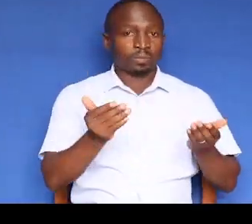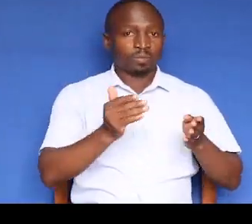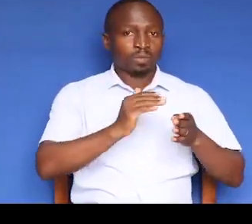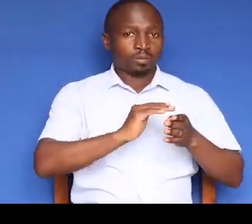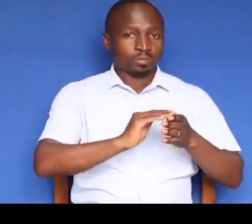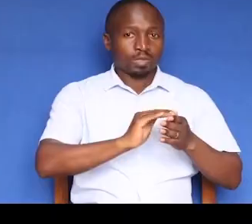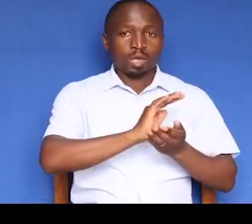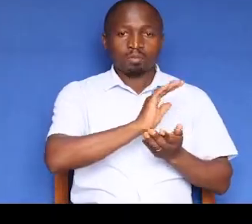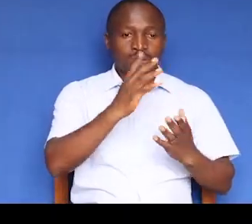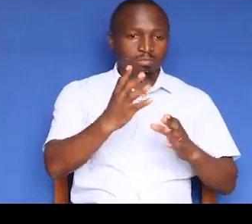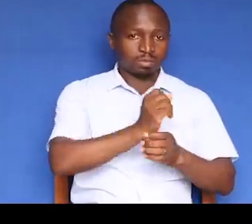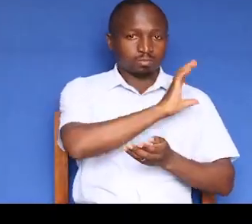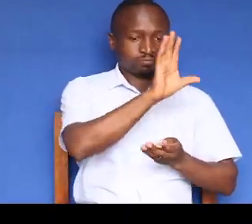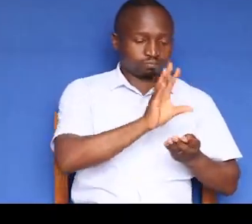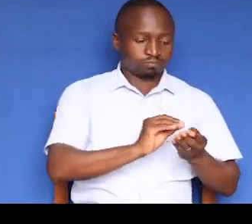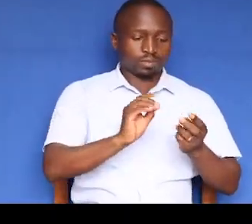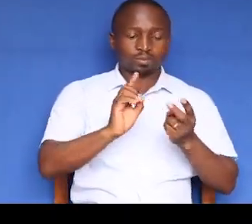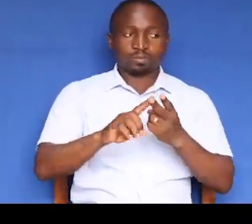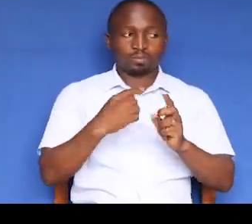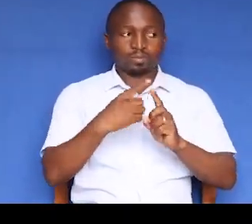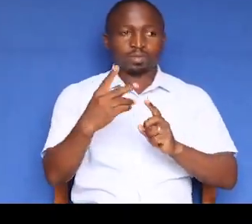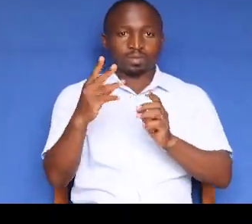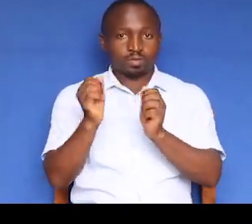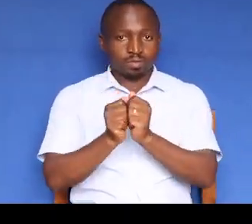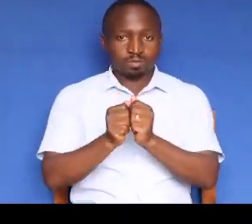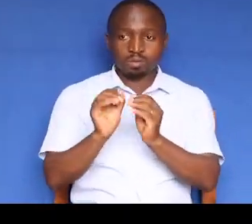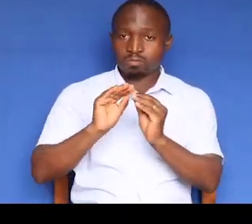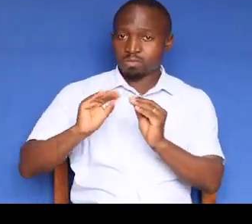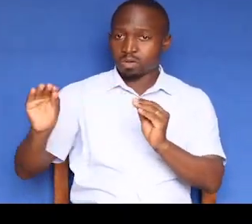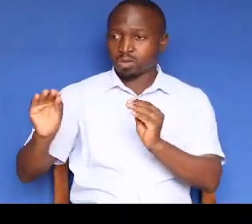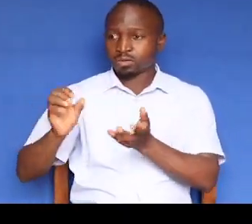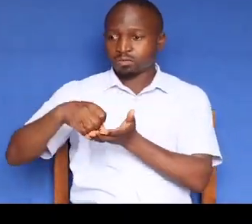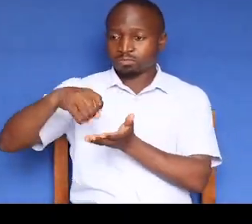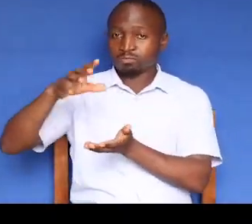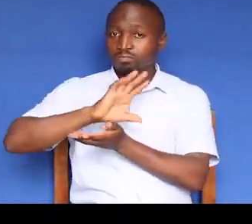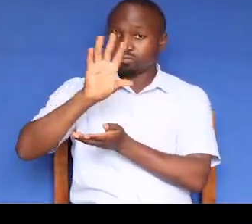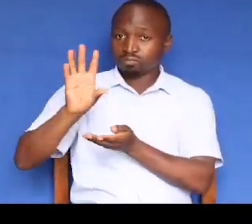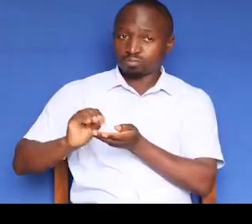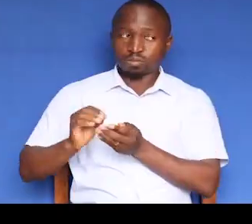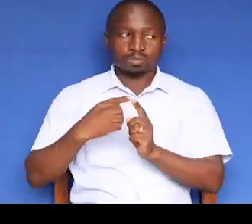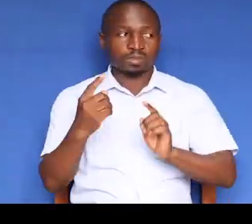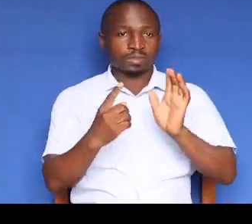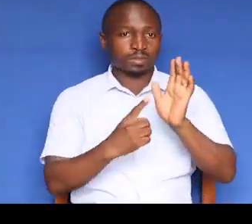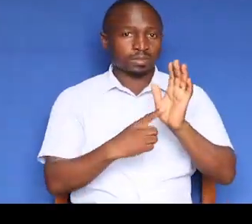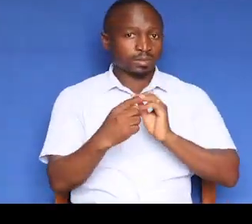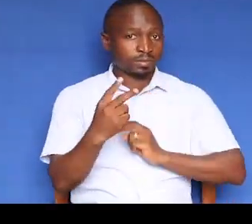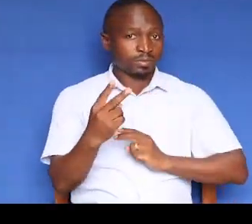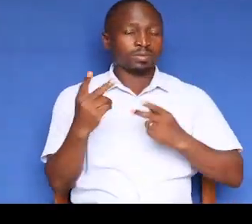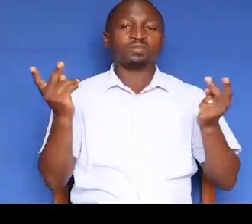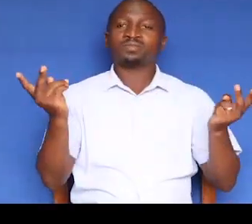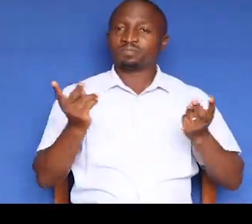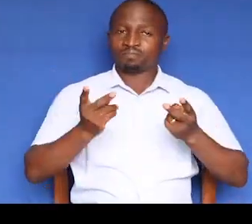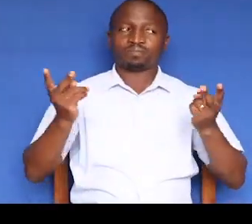total revenue 100 minus total cost 162. Here we